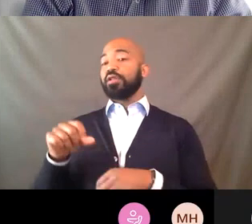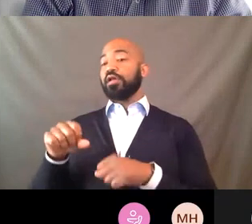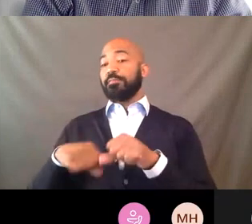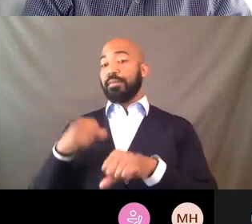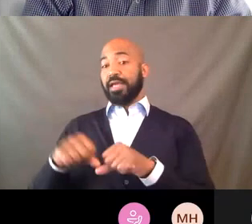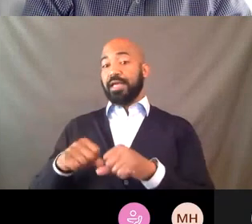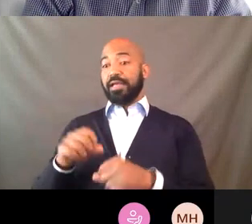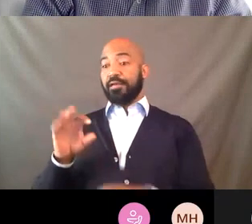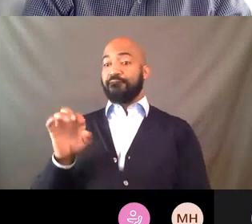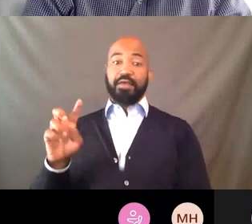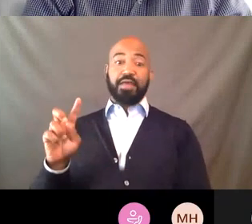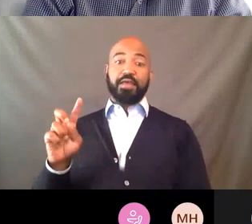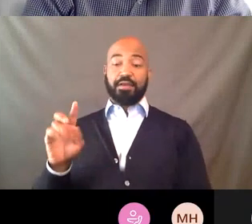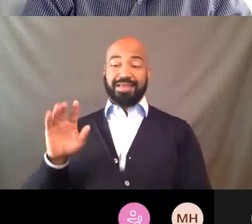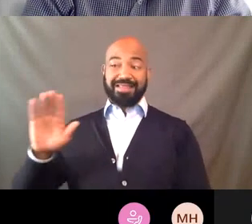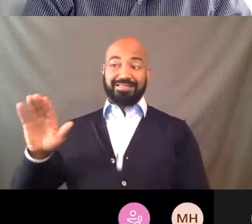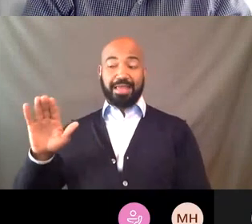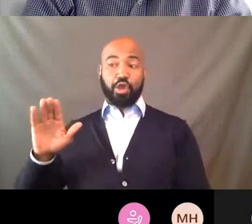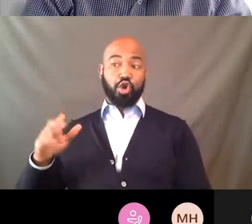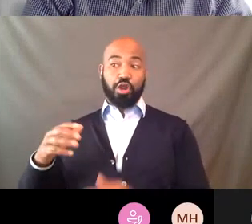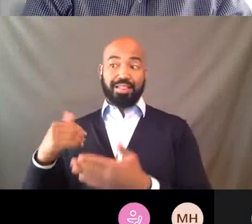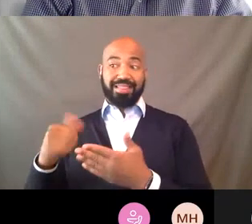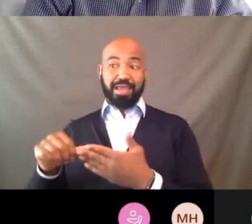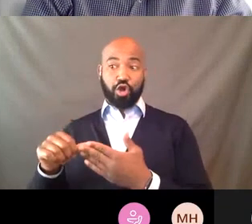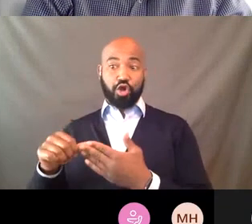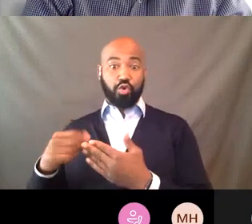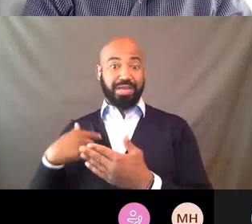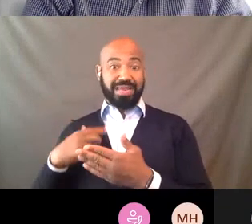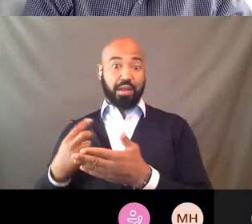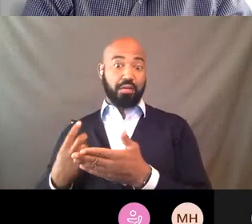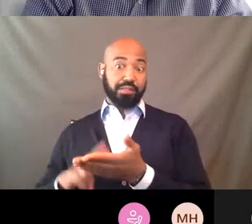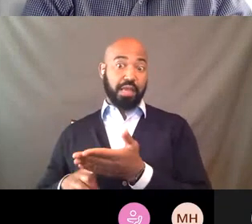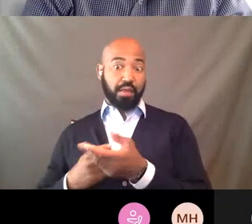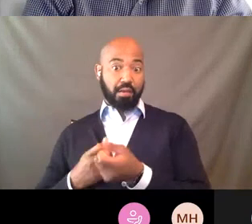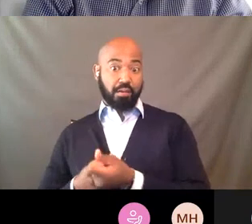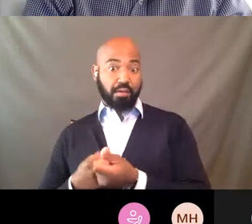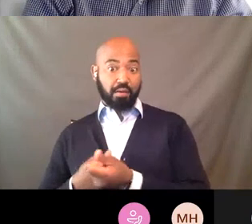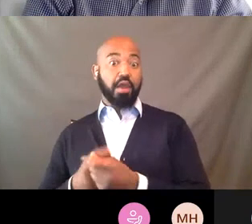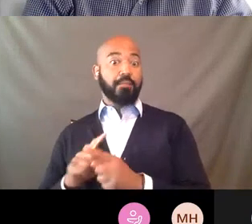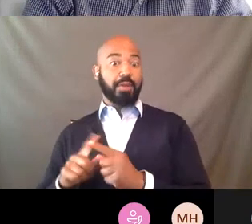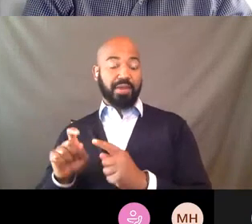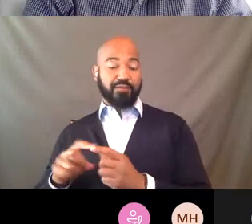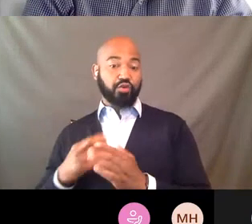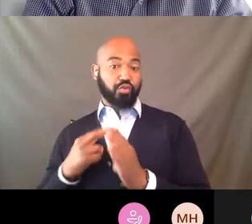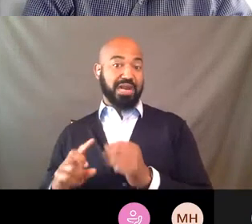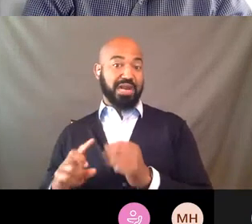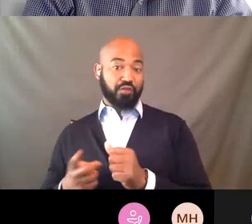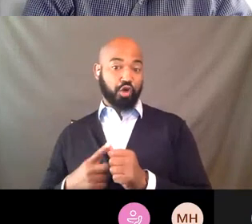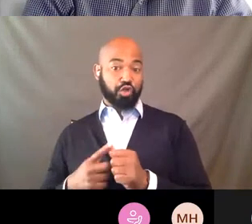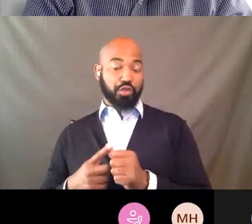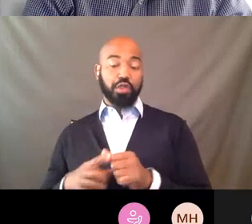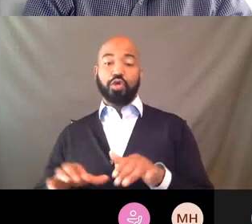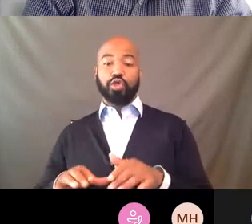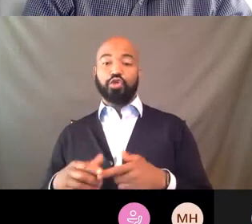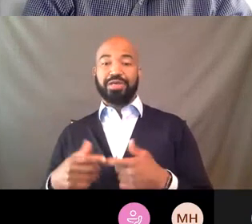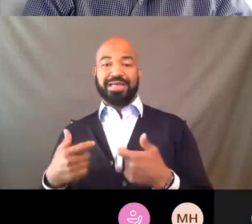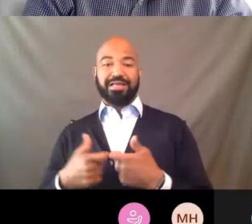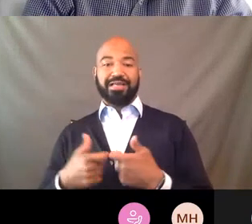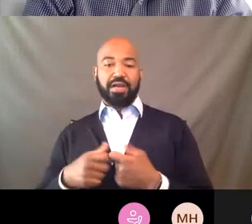the Bike Fed, what the Bike Fed's letter is going to be, but after we read it, and we would do an electronic vote on